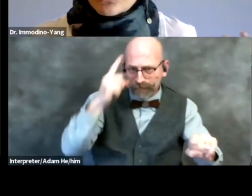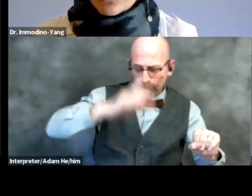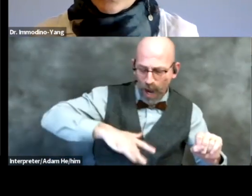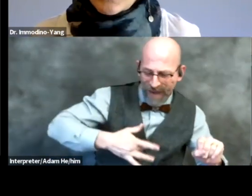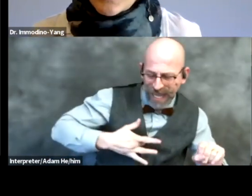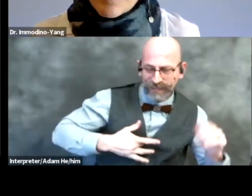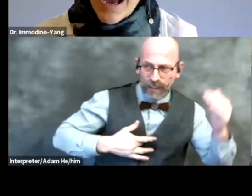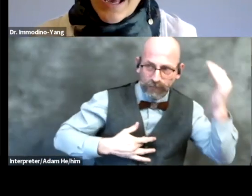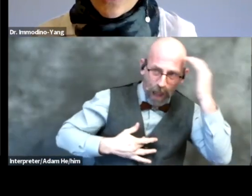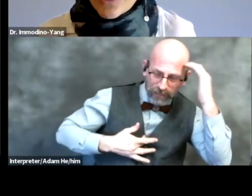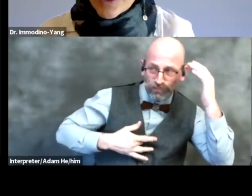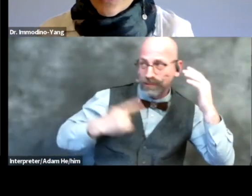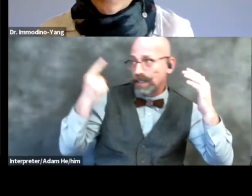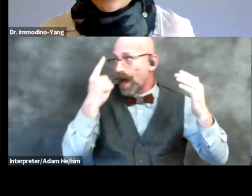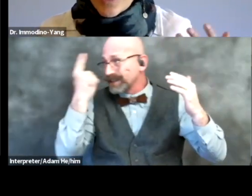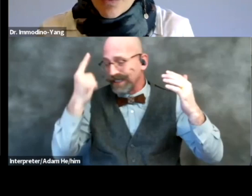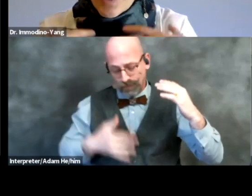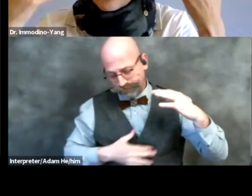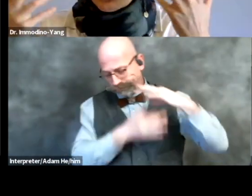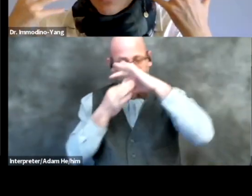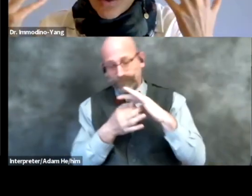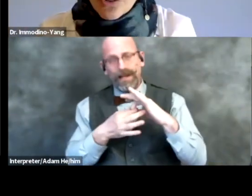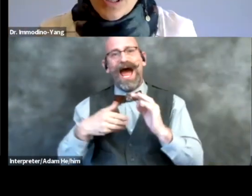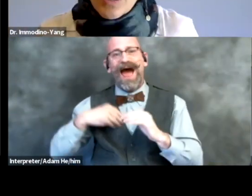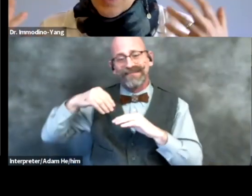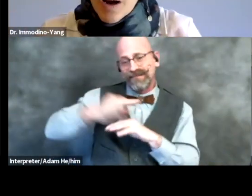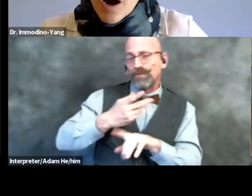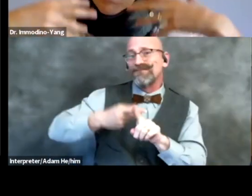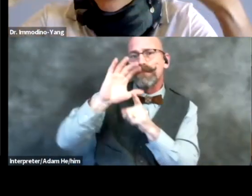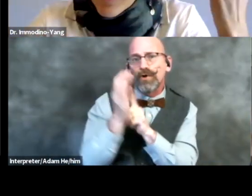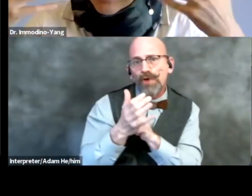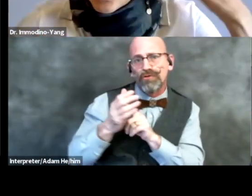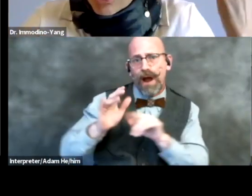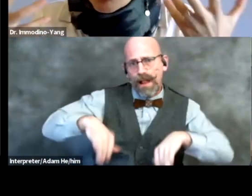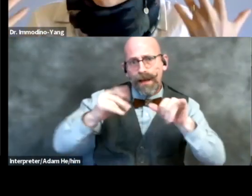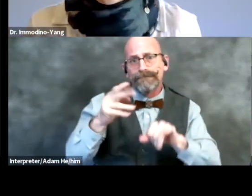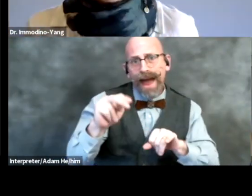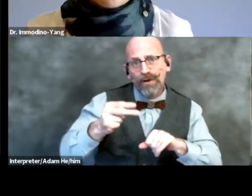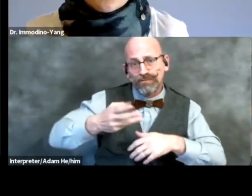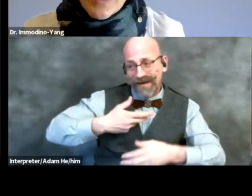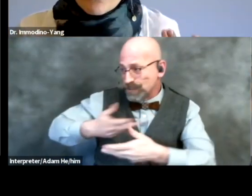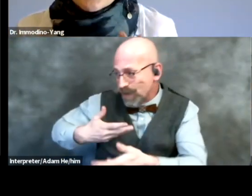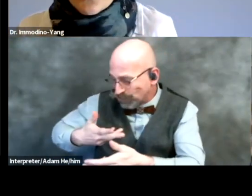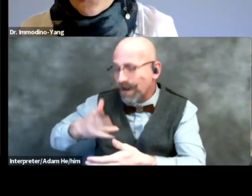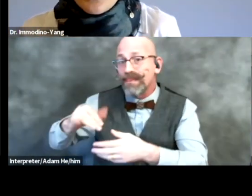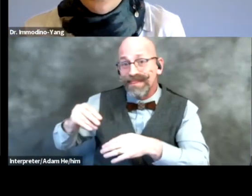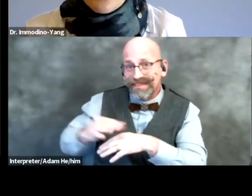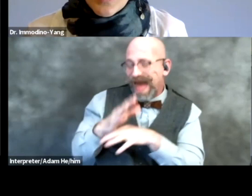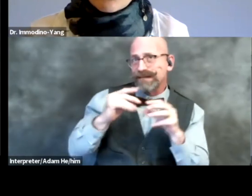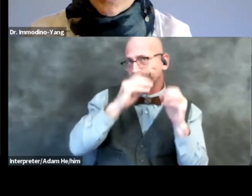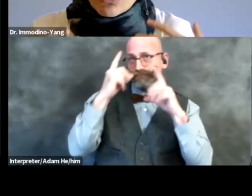by cultural patterns of interaction, and the ways in which those are then contributing to the